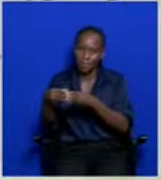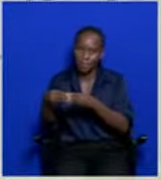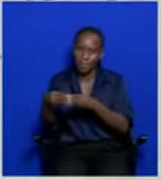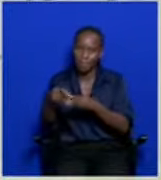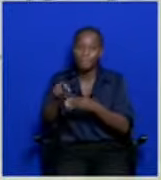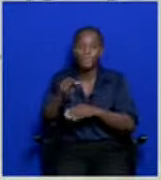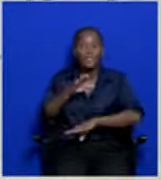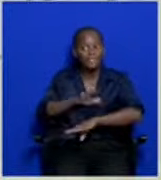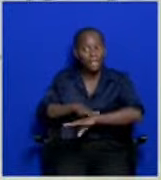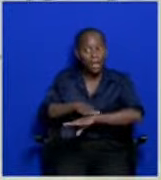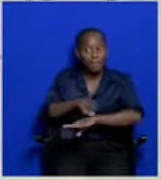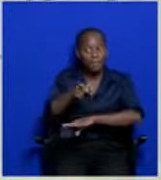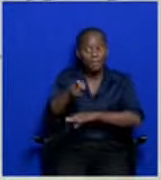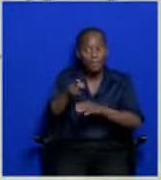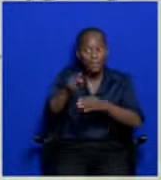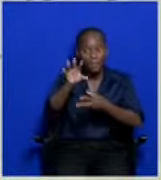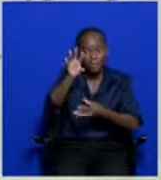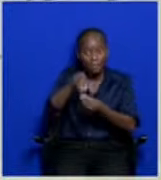special